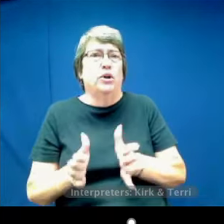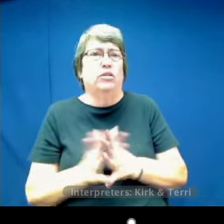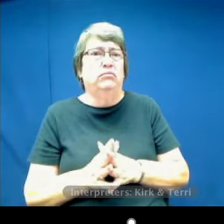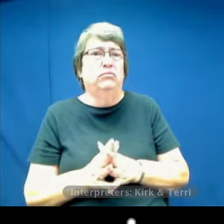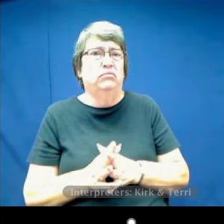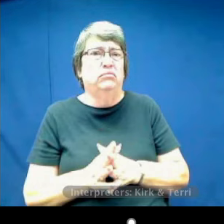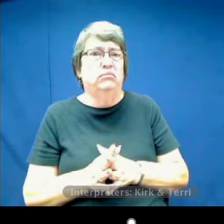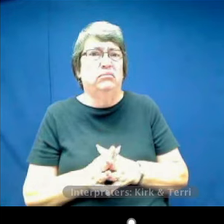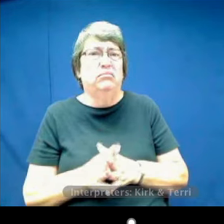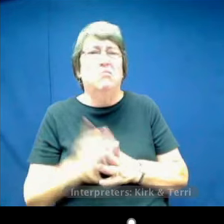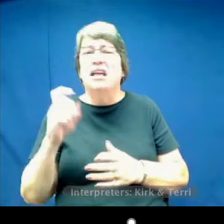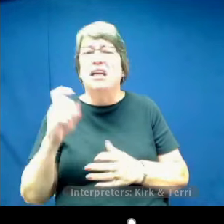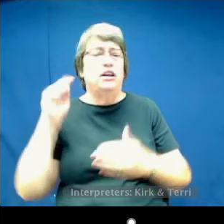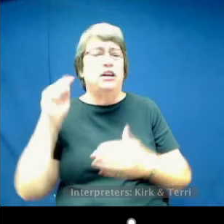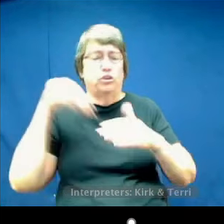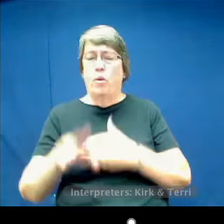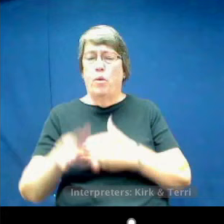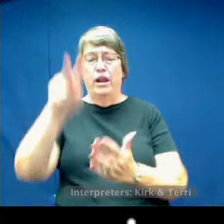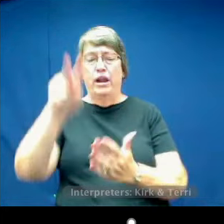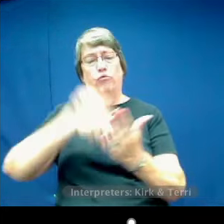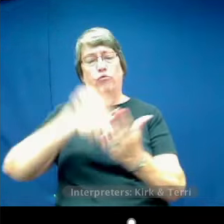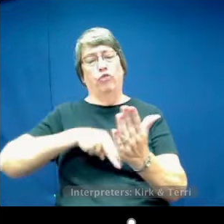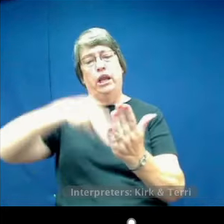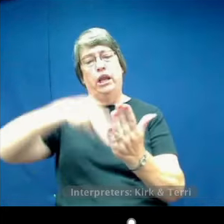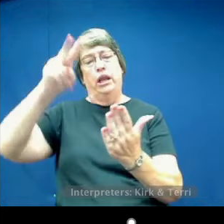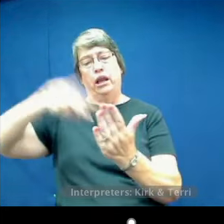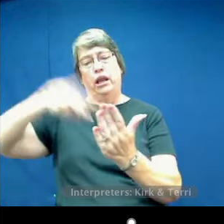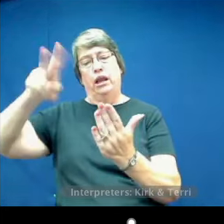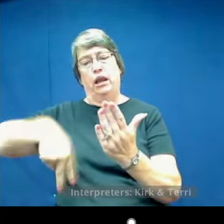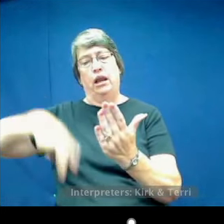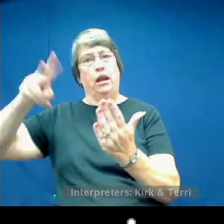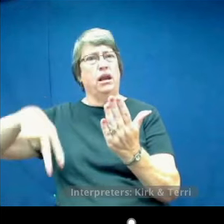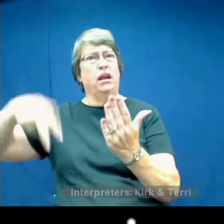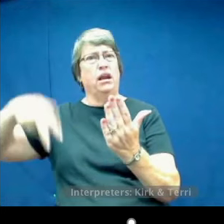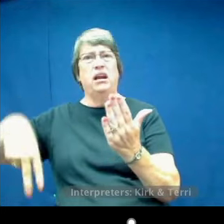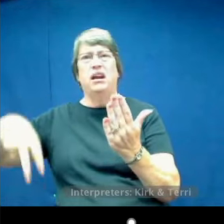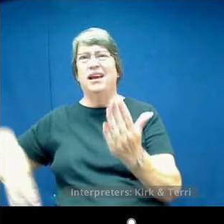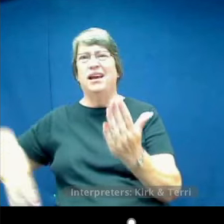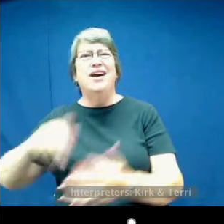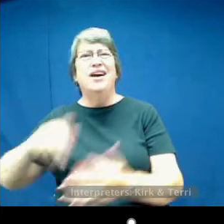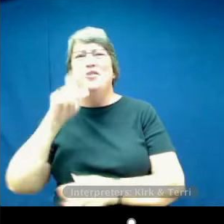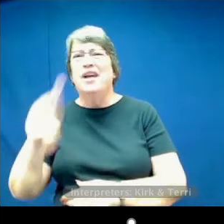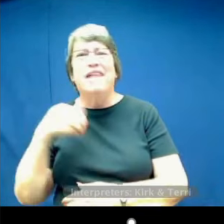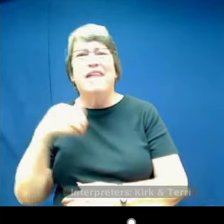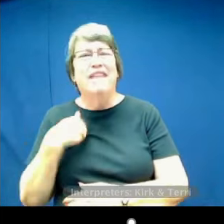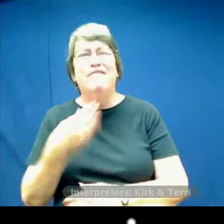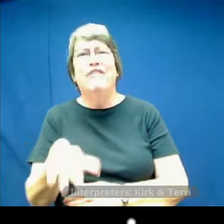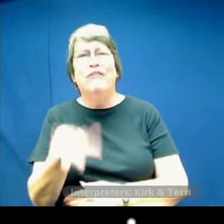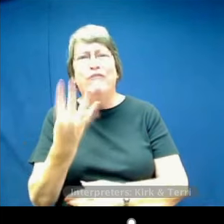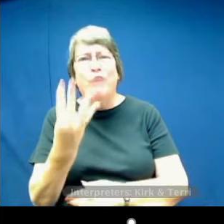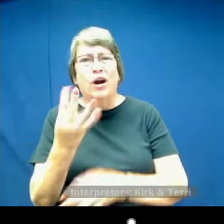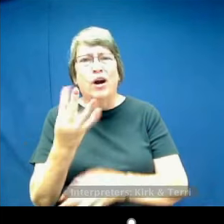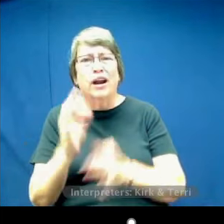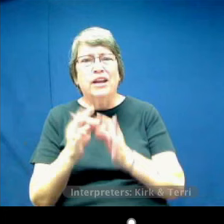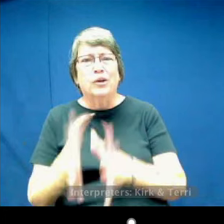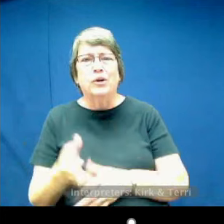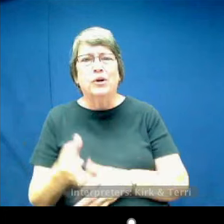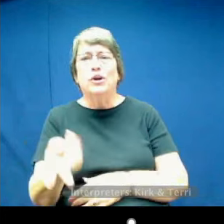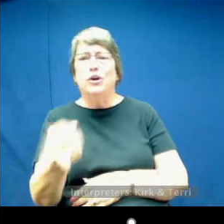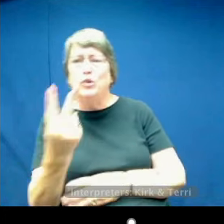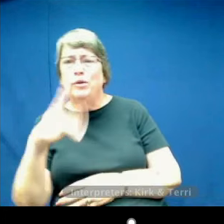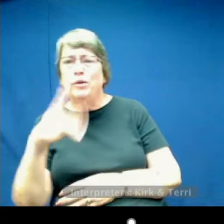document, you don't need to have 4 interpreters there, 2 proceedings interpreters and 2 table interpreters. So